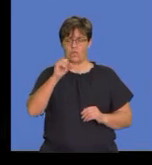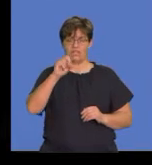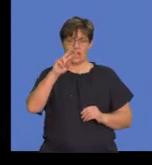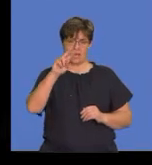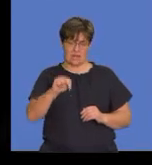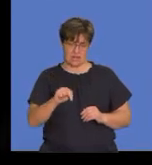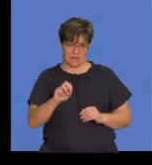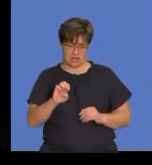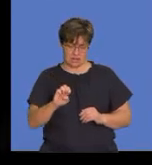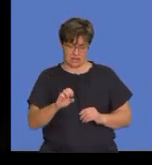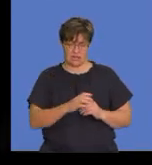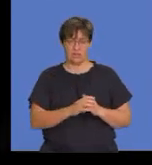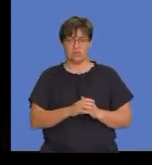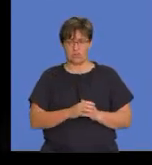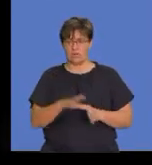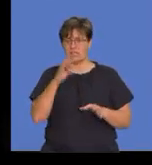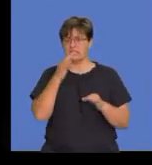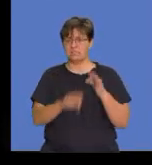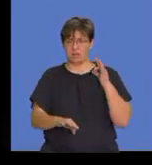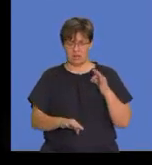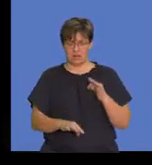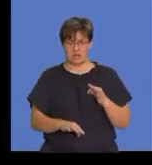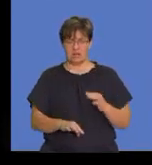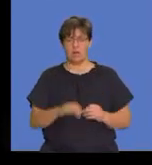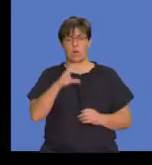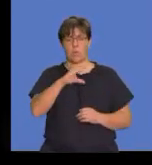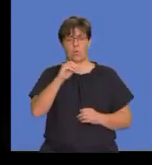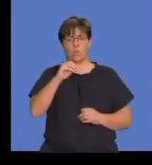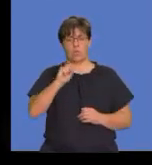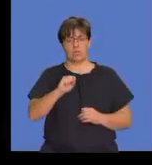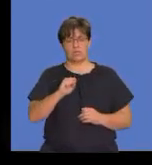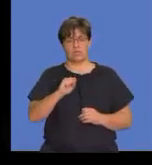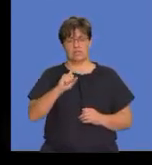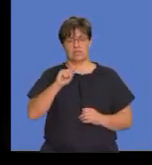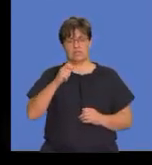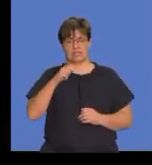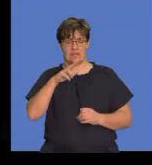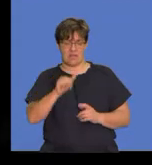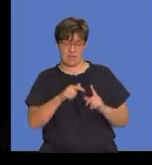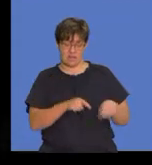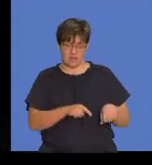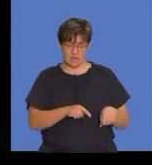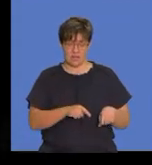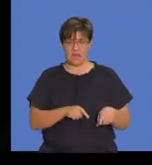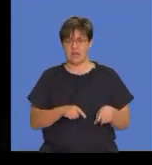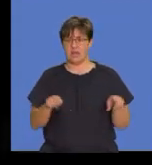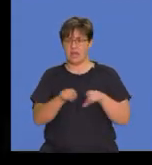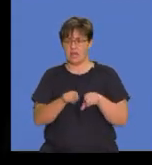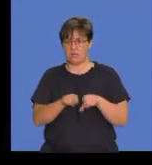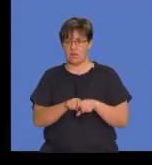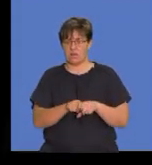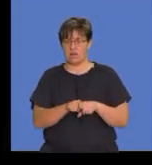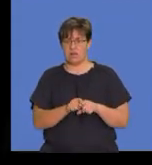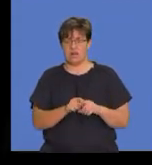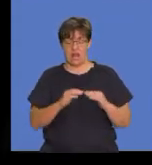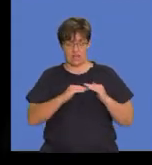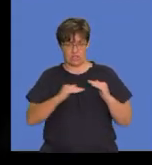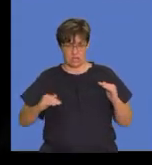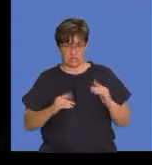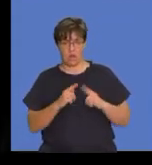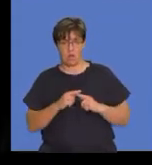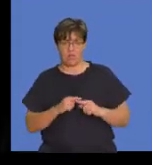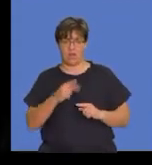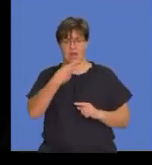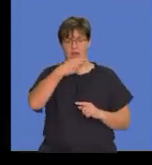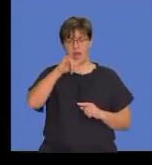angle theta. In simple terms or in short terms, it's going to be cos theta is equals to adjacent